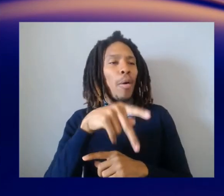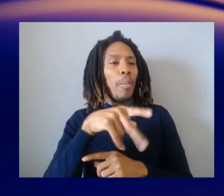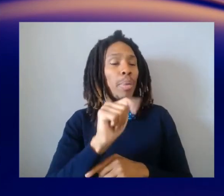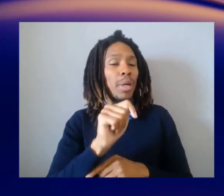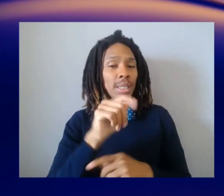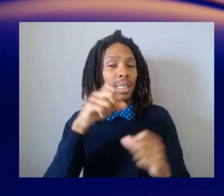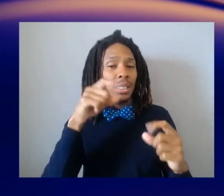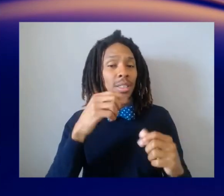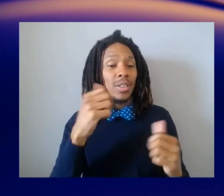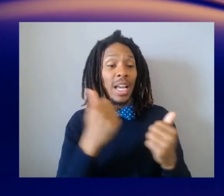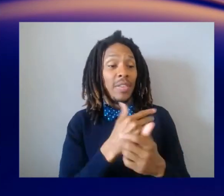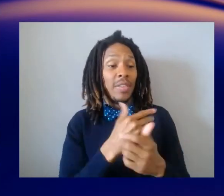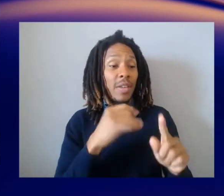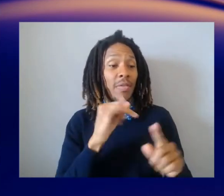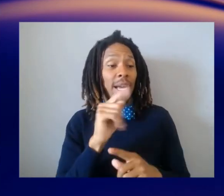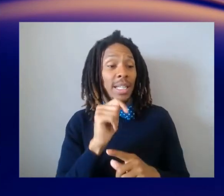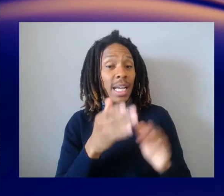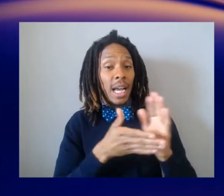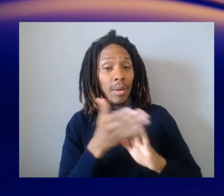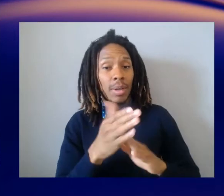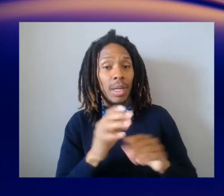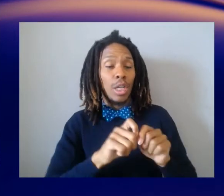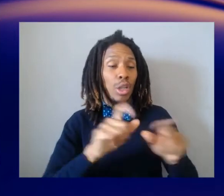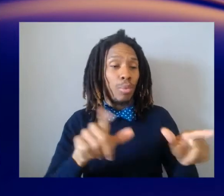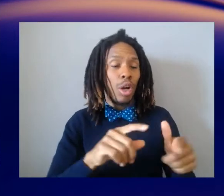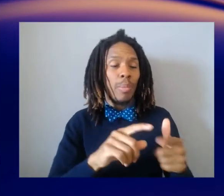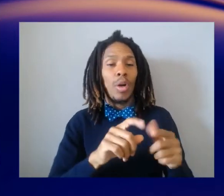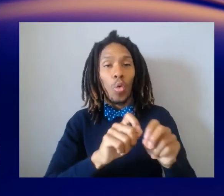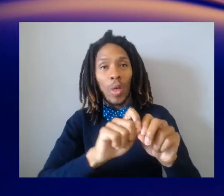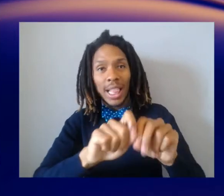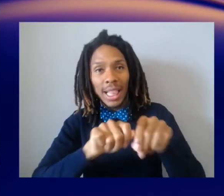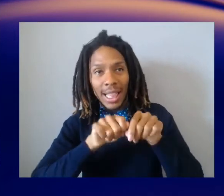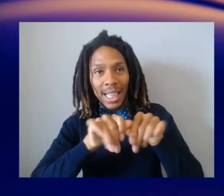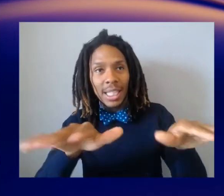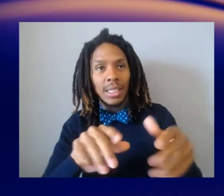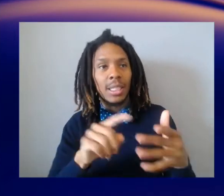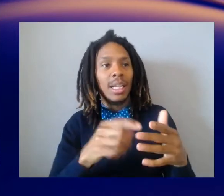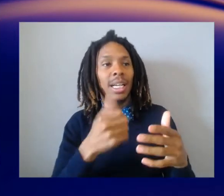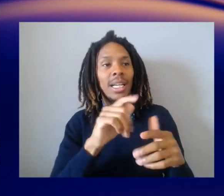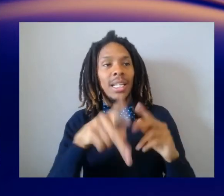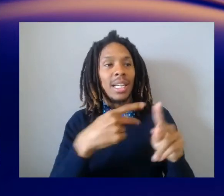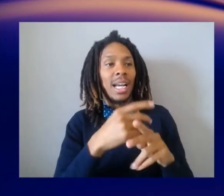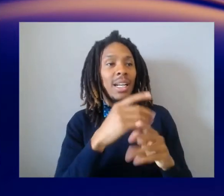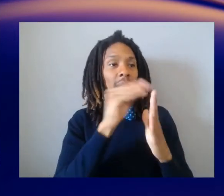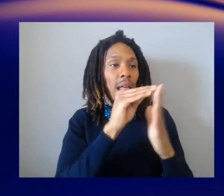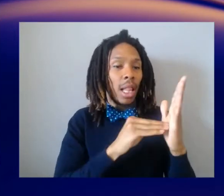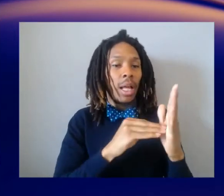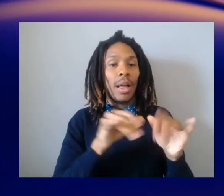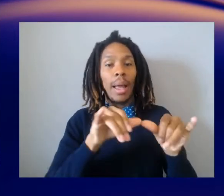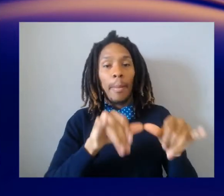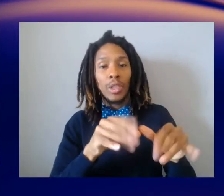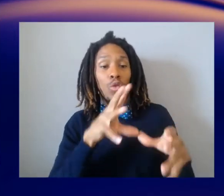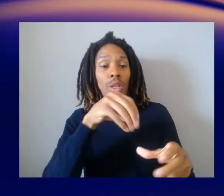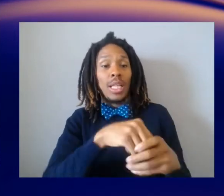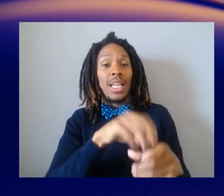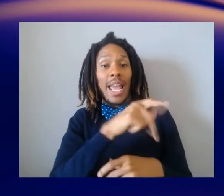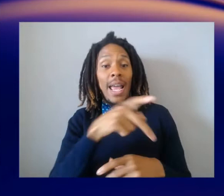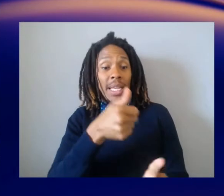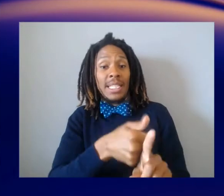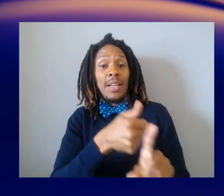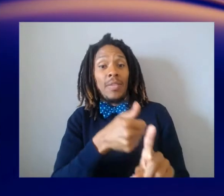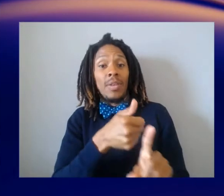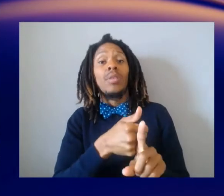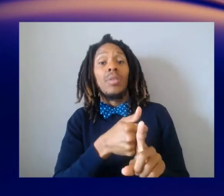our IT operations, right? Deployments, releases, any types of logs or metrics that we have access to within the application itself. We want to take a